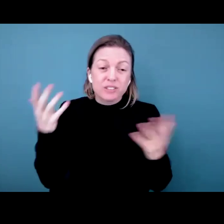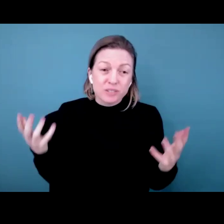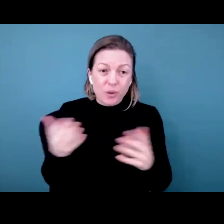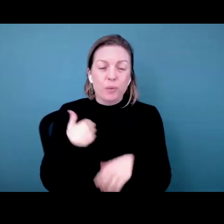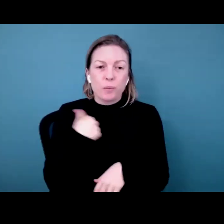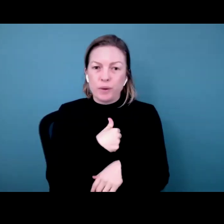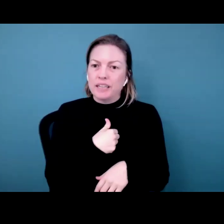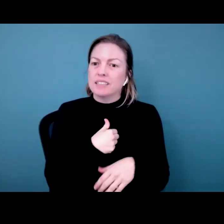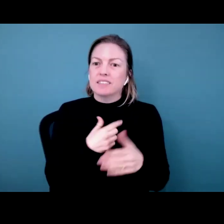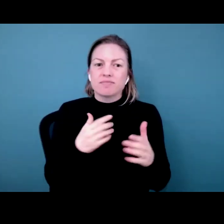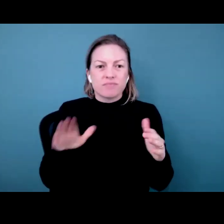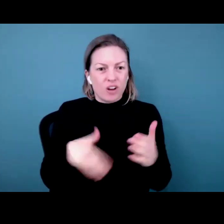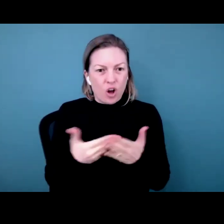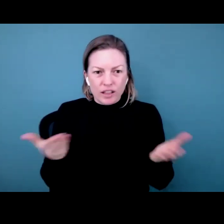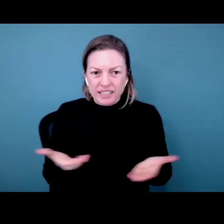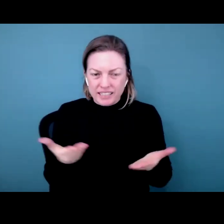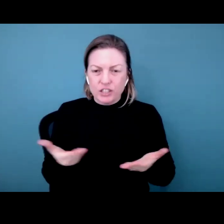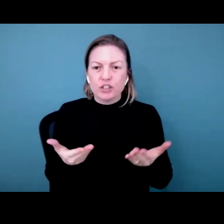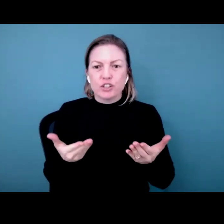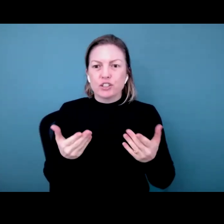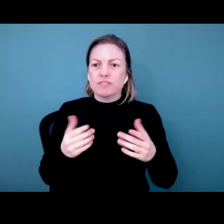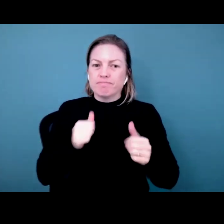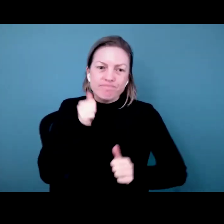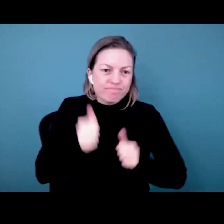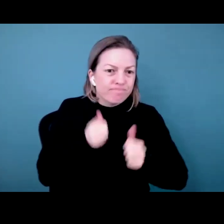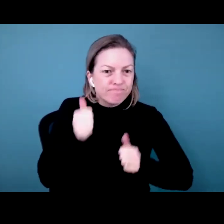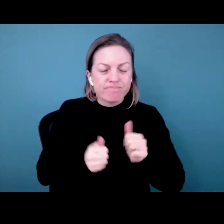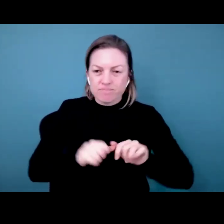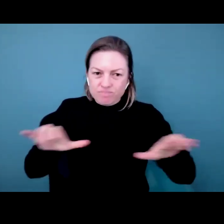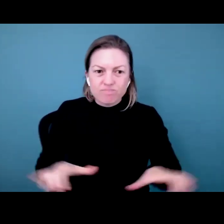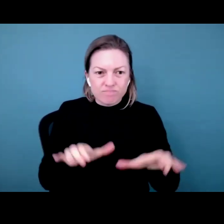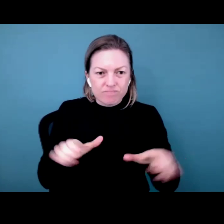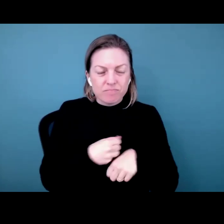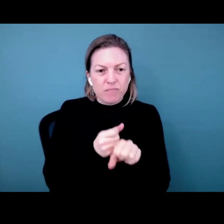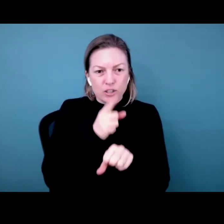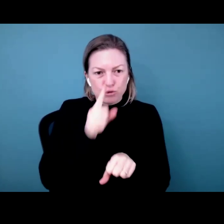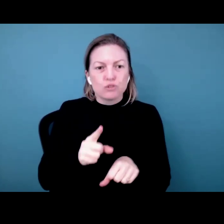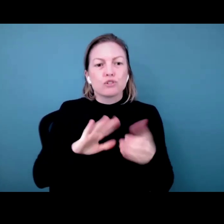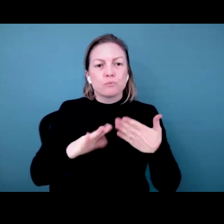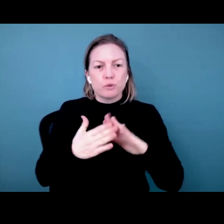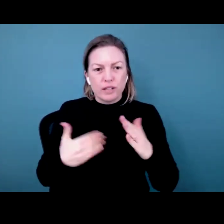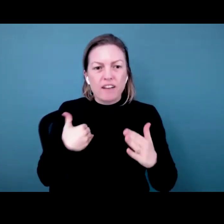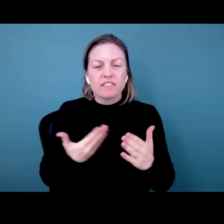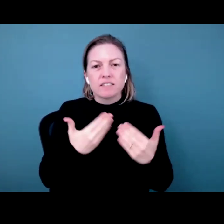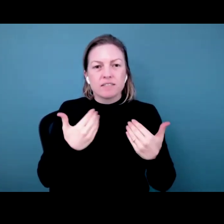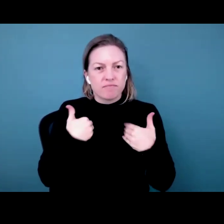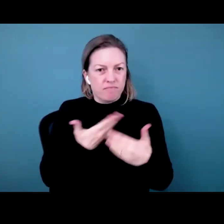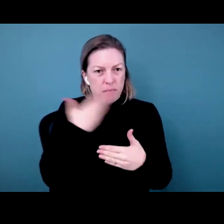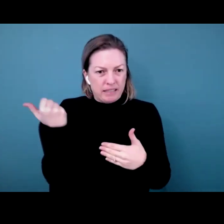in on, and again, mitigating harm to individuals and ensuring that communities have the best resources that they